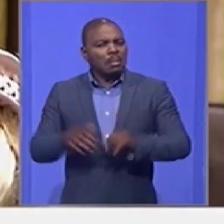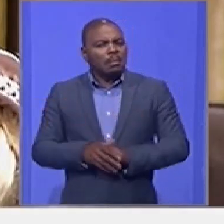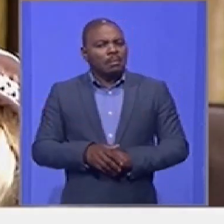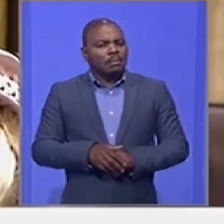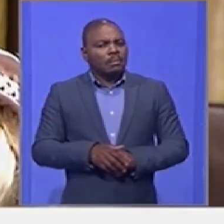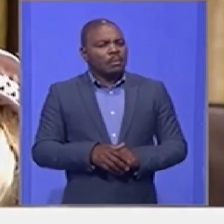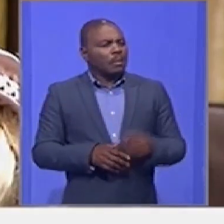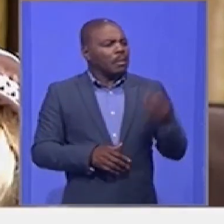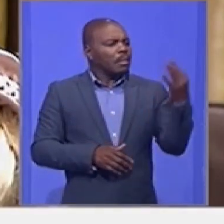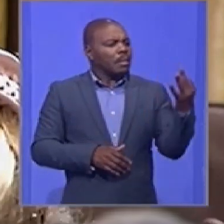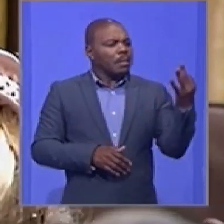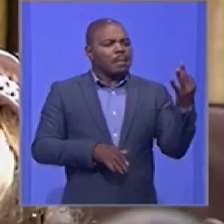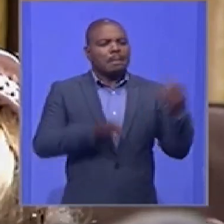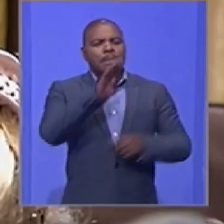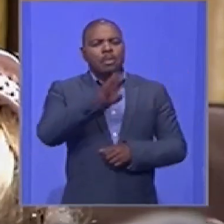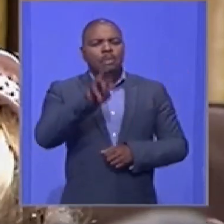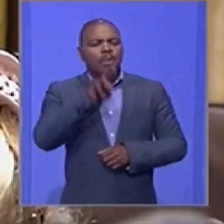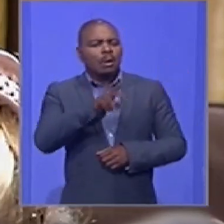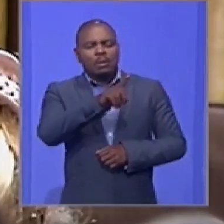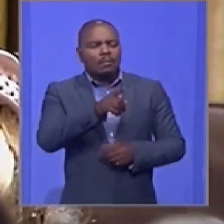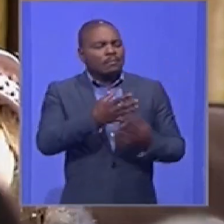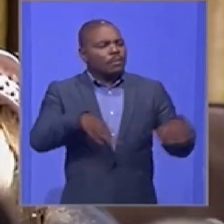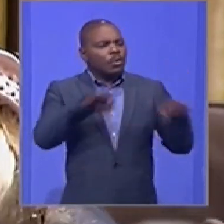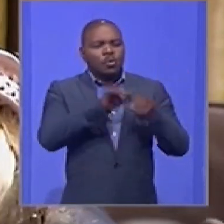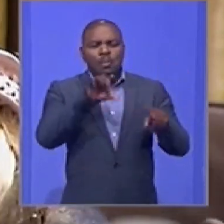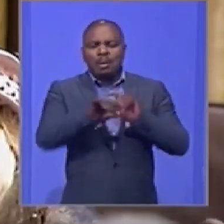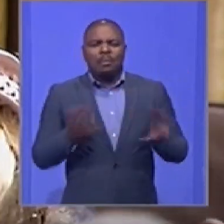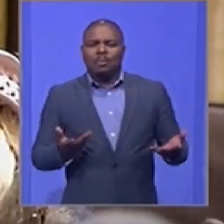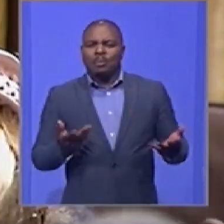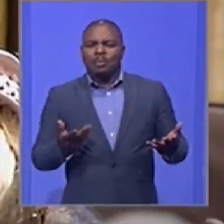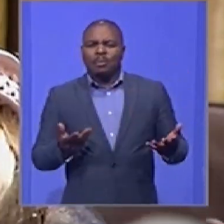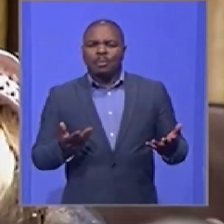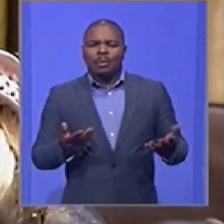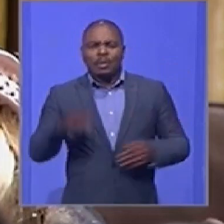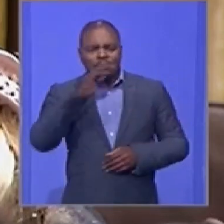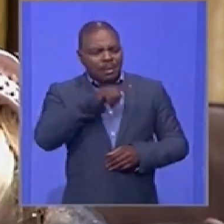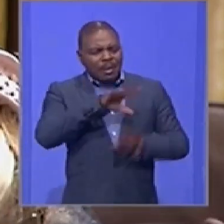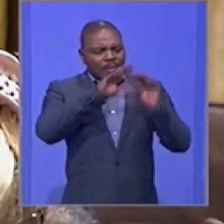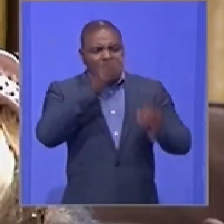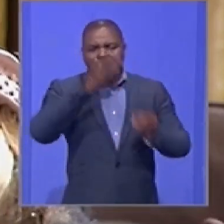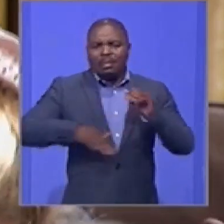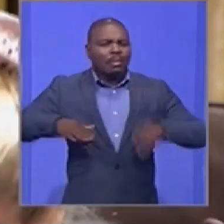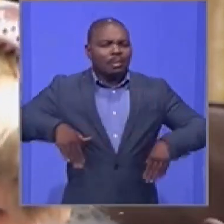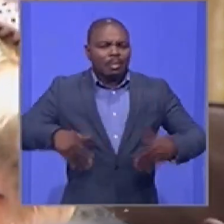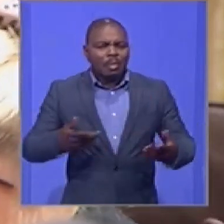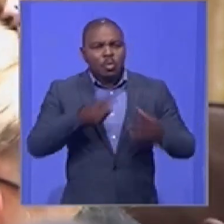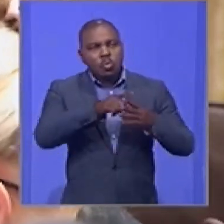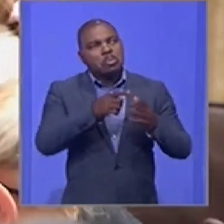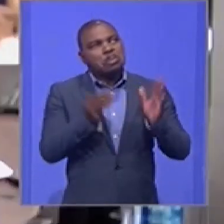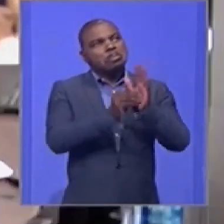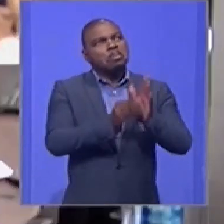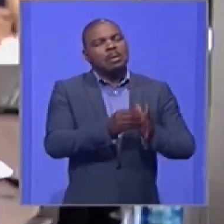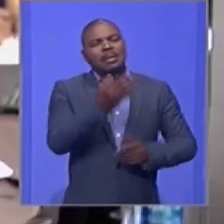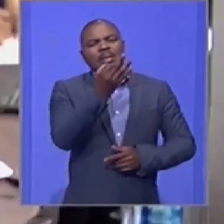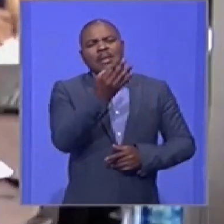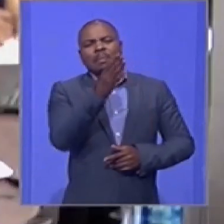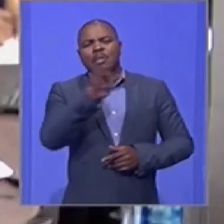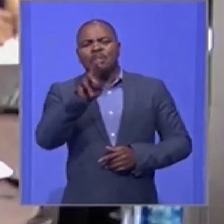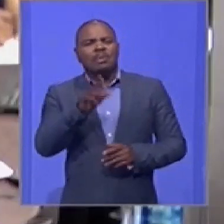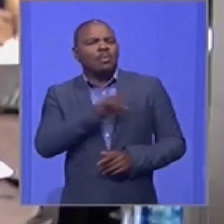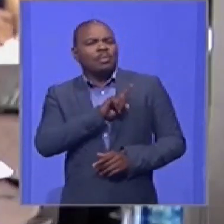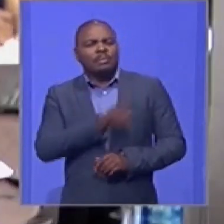3 billion rands, then determined? Because it means the whole thing is incomplete. Then how did we arrive at 3 billion rands? Ka